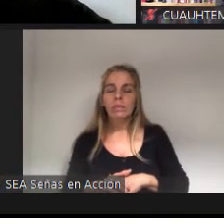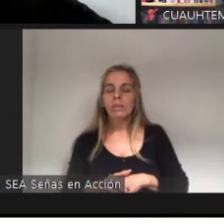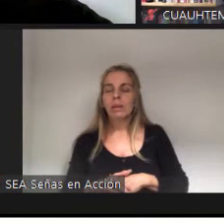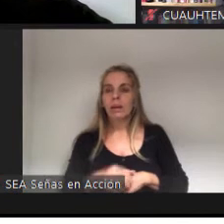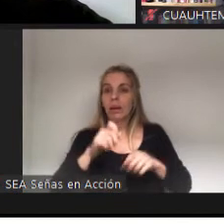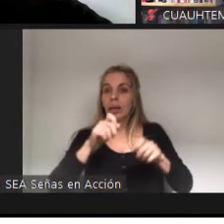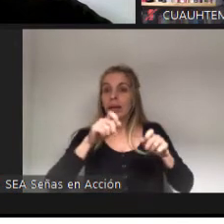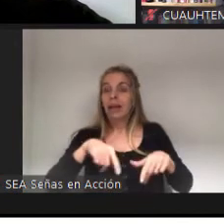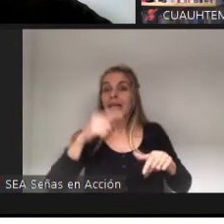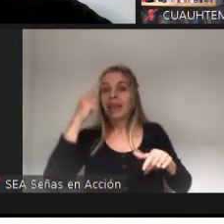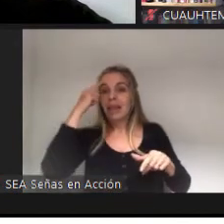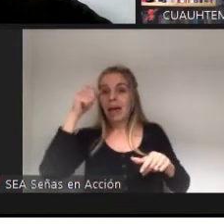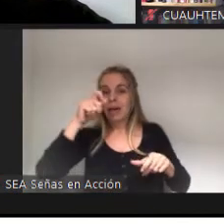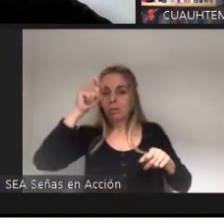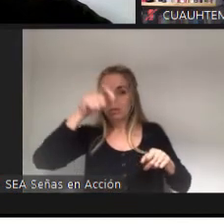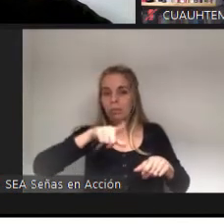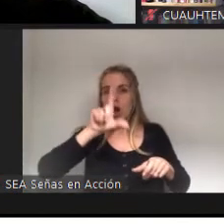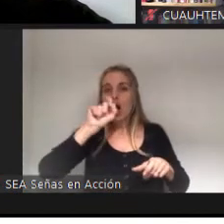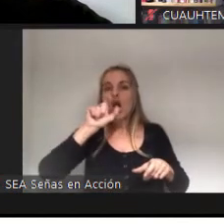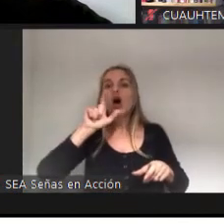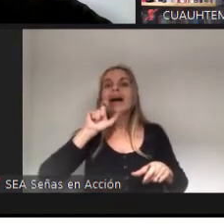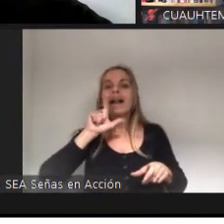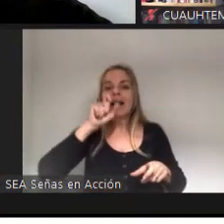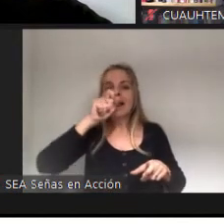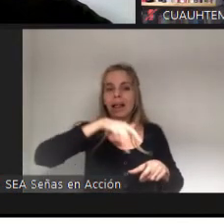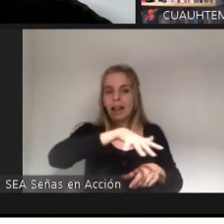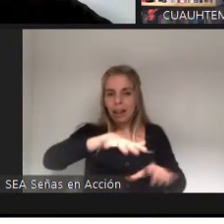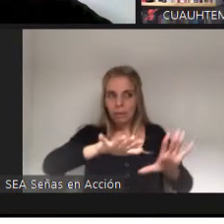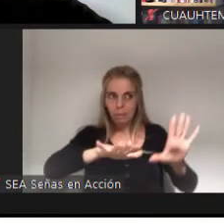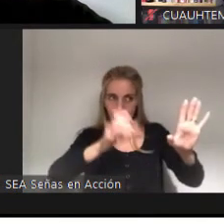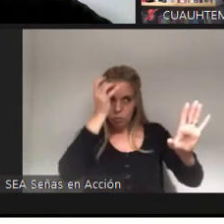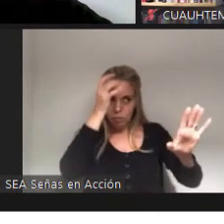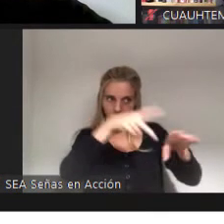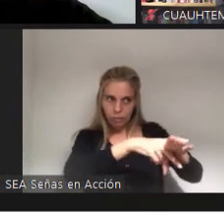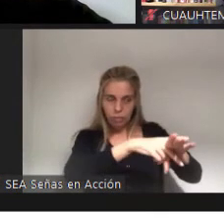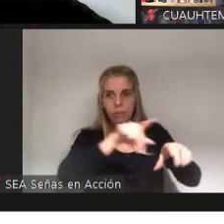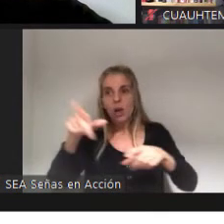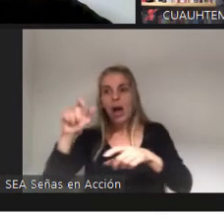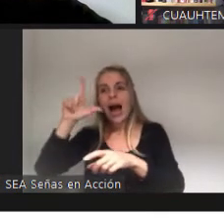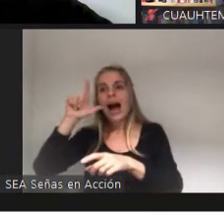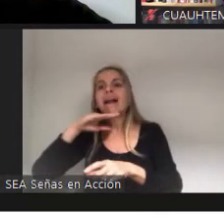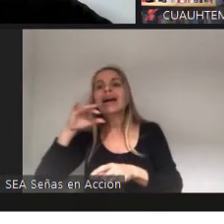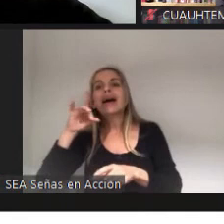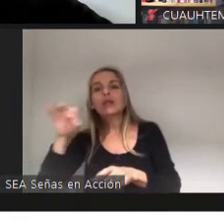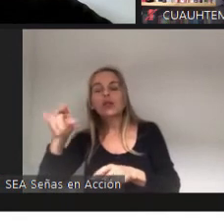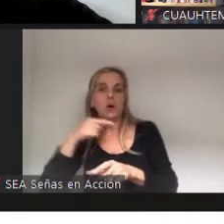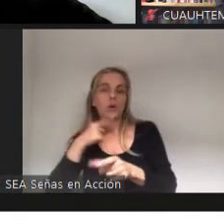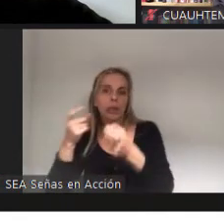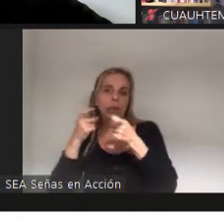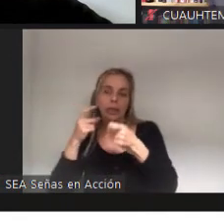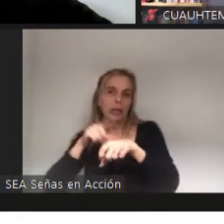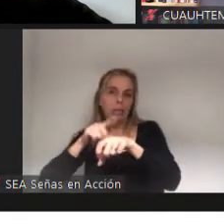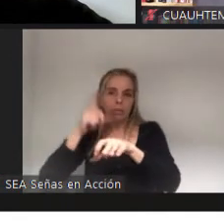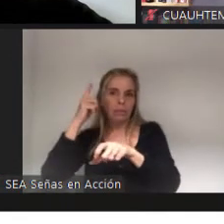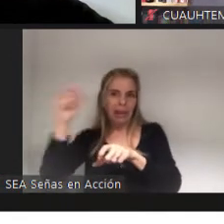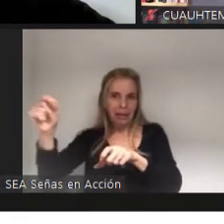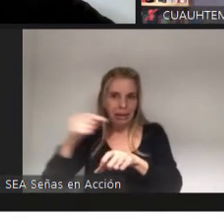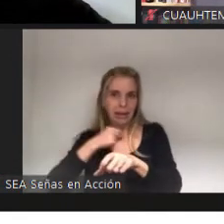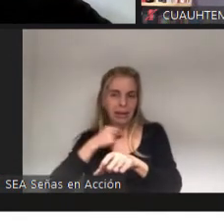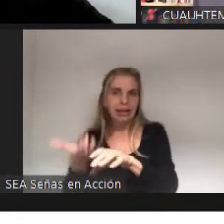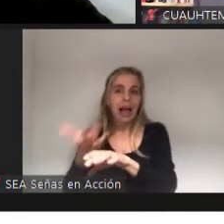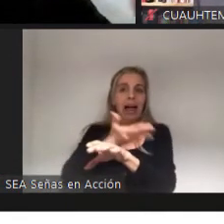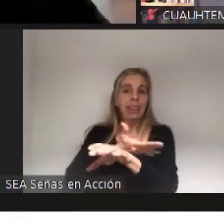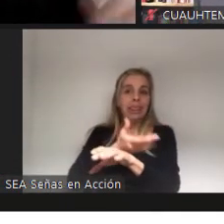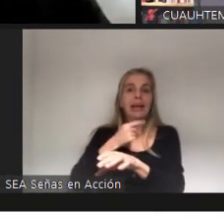What's local? Can I be allowed a second? Alejandro needs to leave, and he'd like to